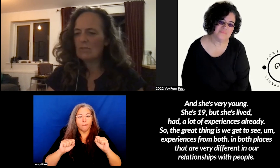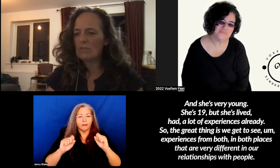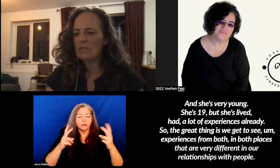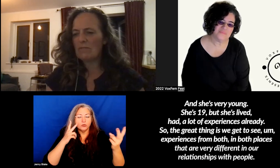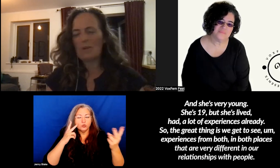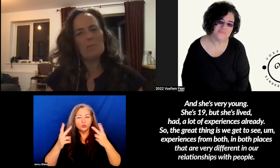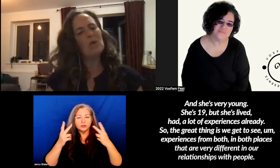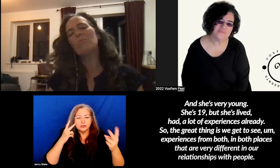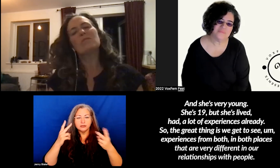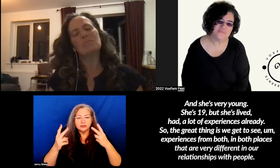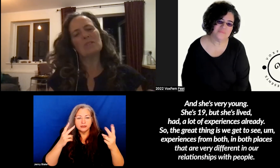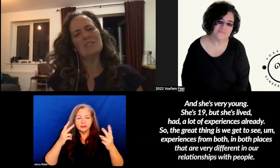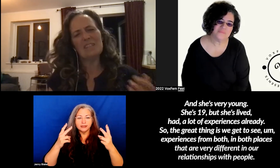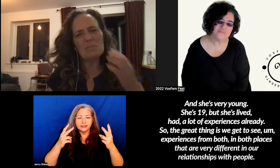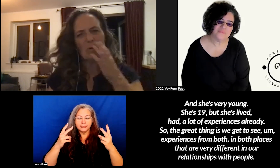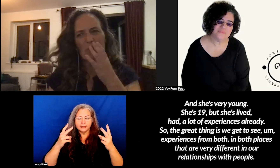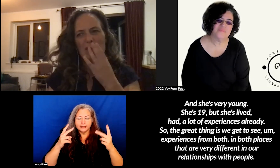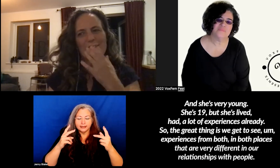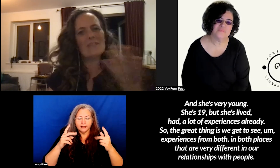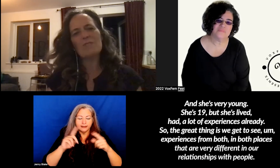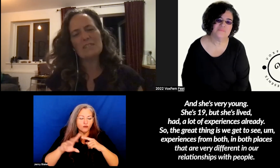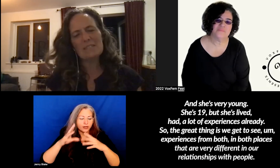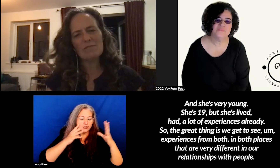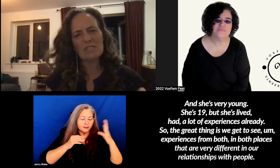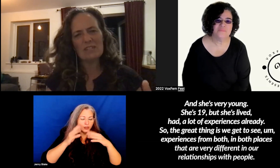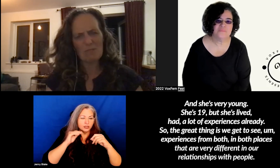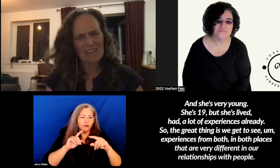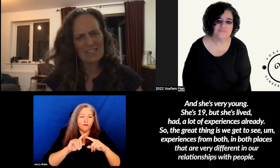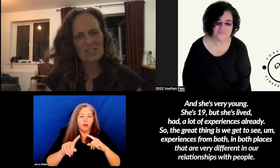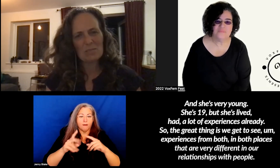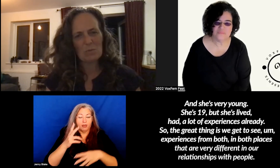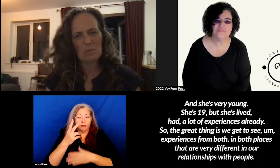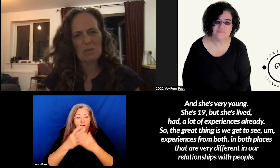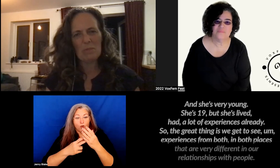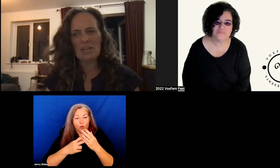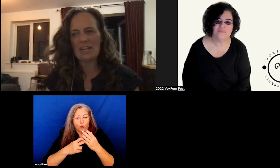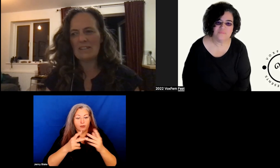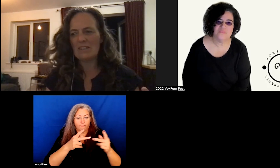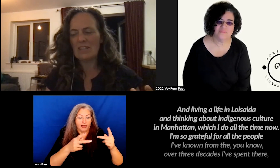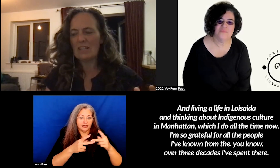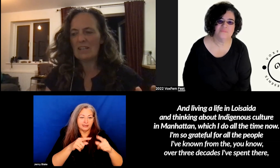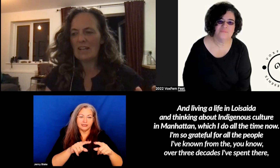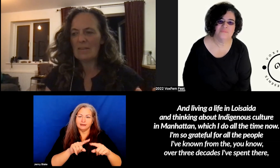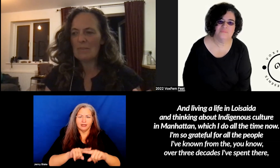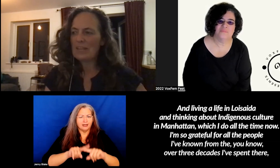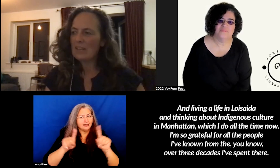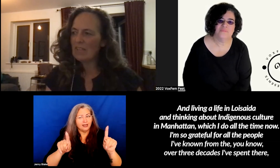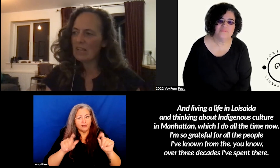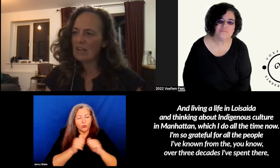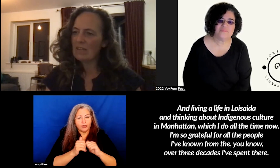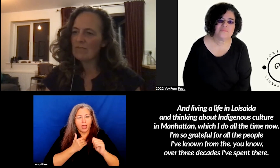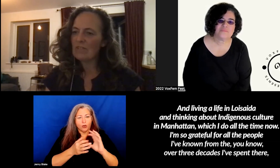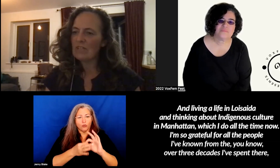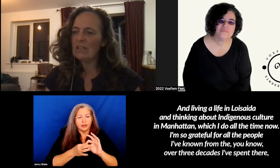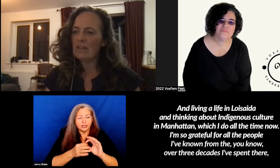experiences from both, in both places, that are very different in our relationships with people and living